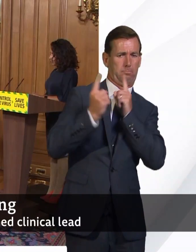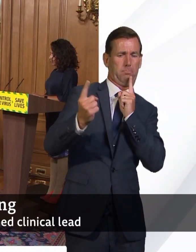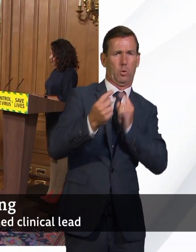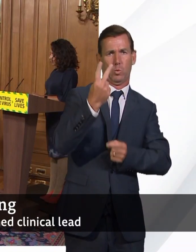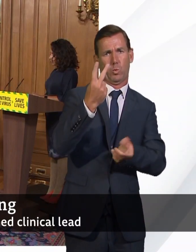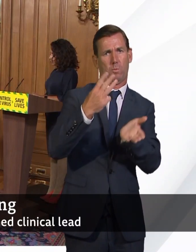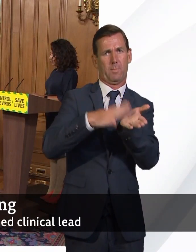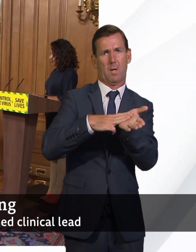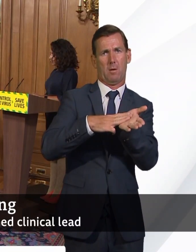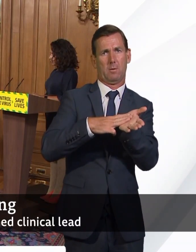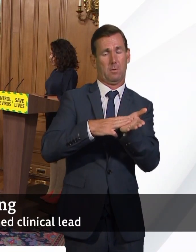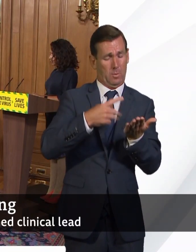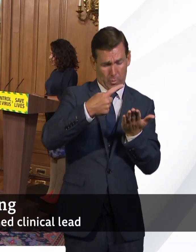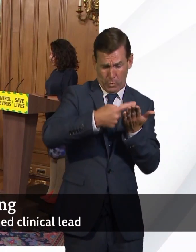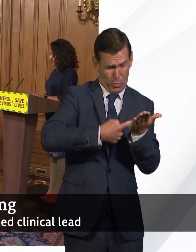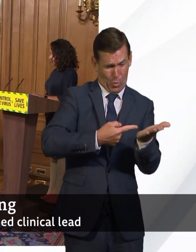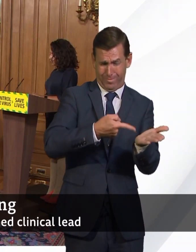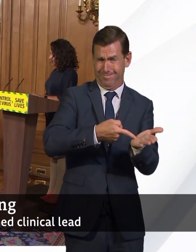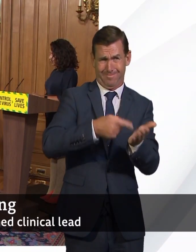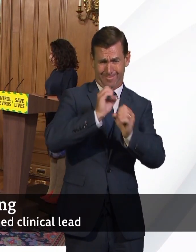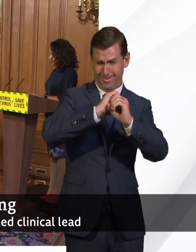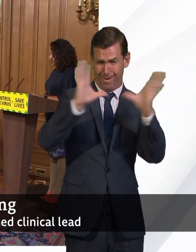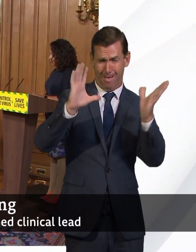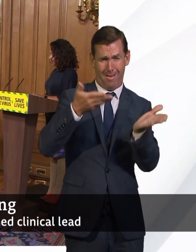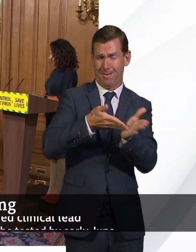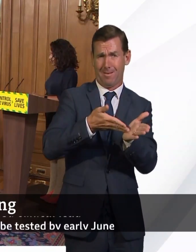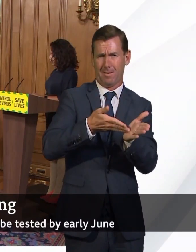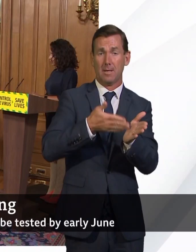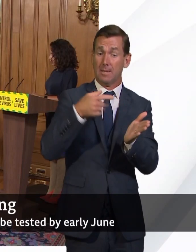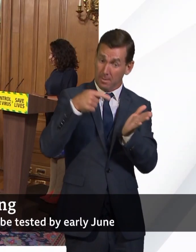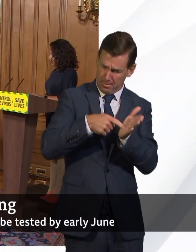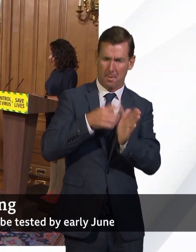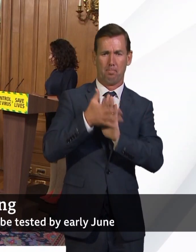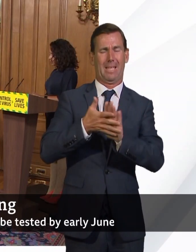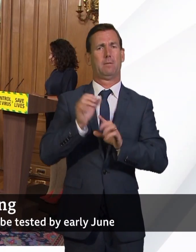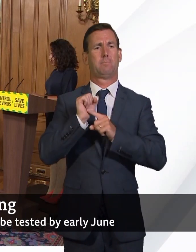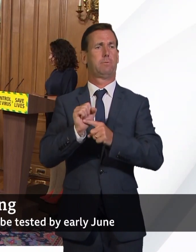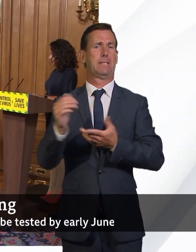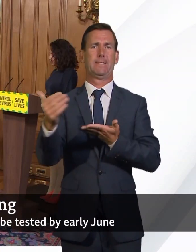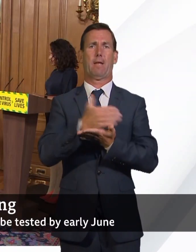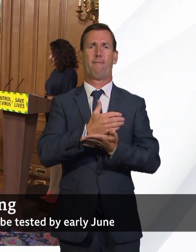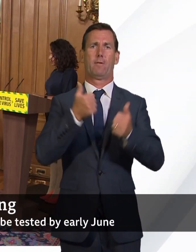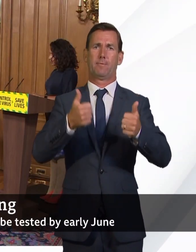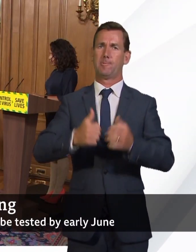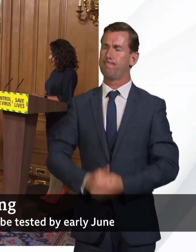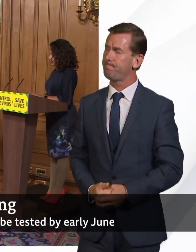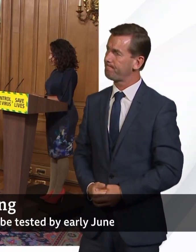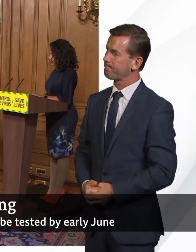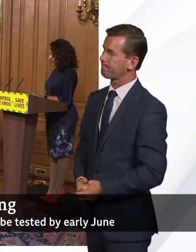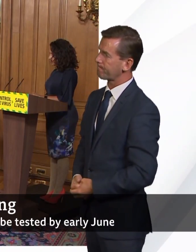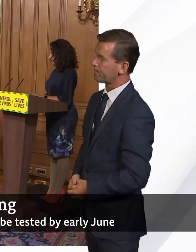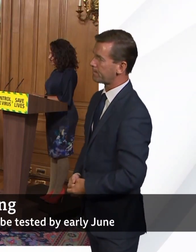rules are incredibly clear and they will help to keep us safe. Aisha Tull from Channel